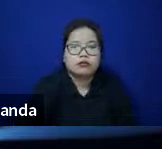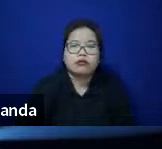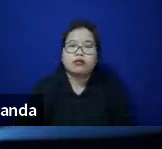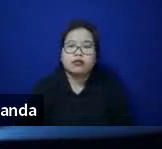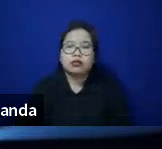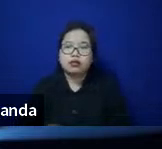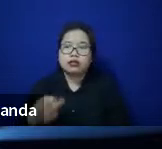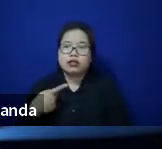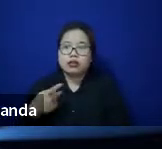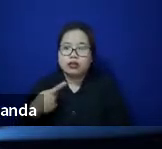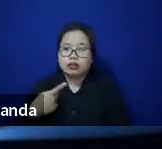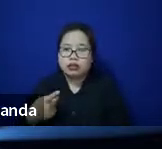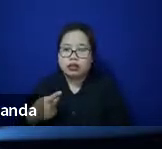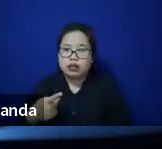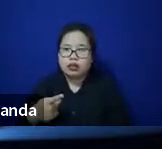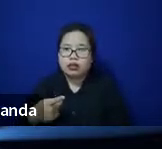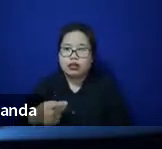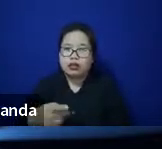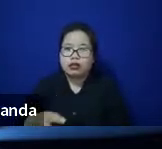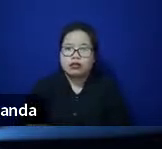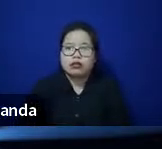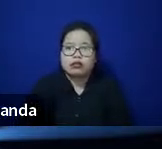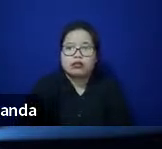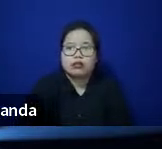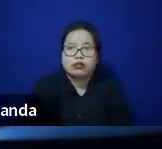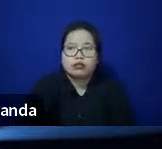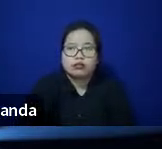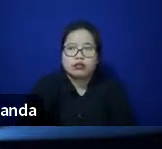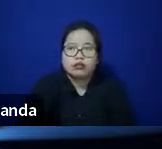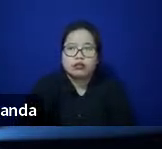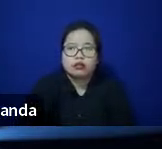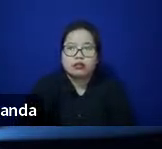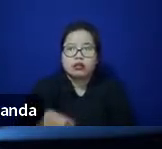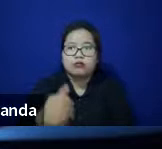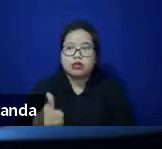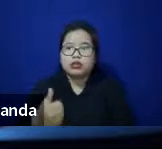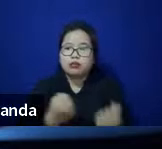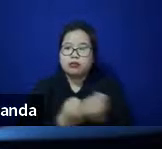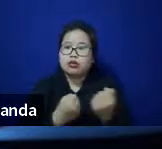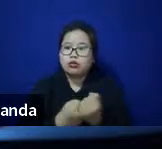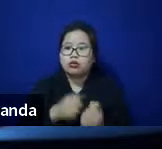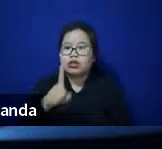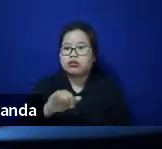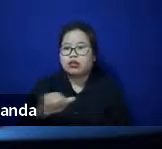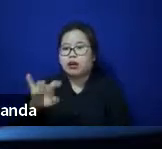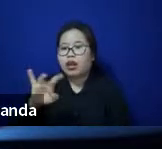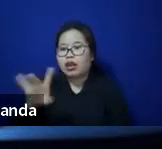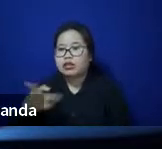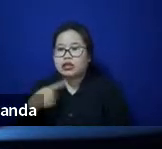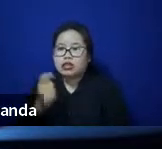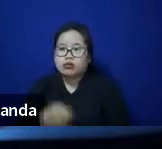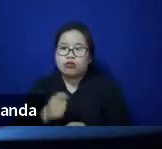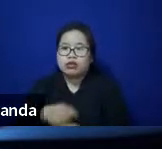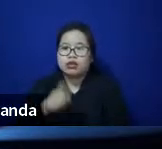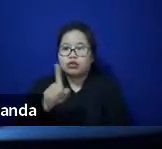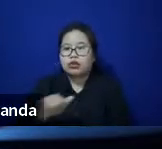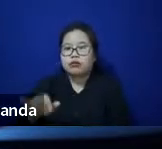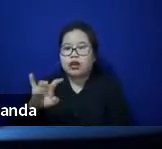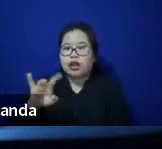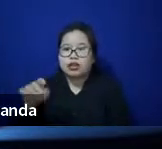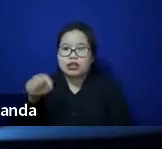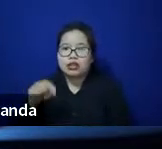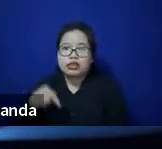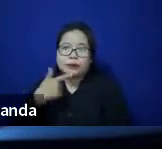We all support each other. And this is very important of developing